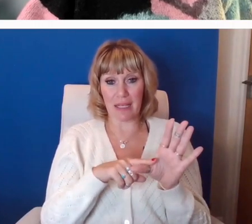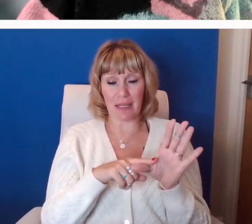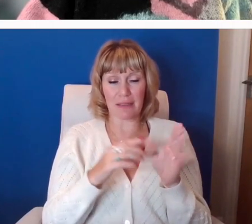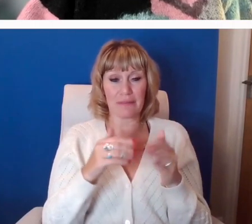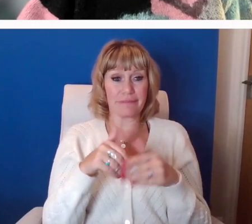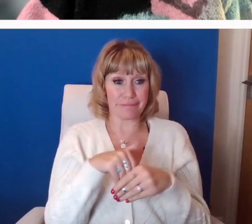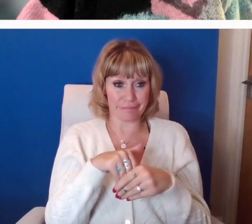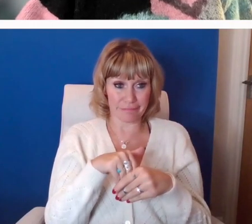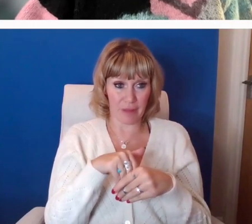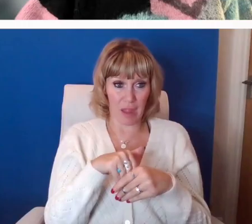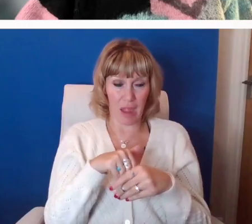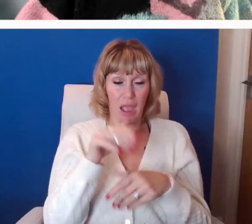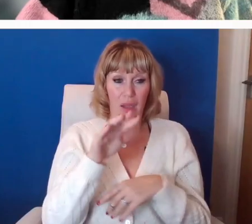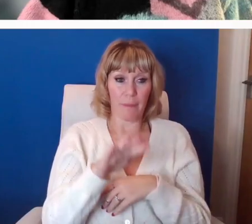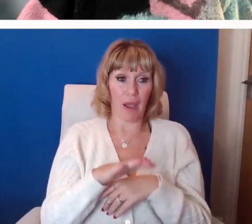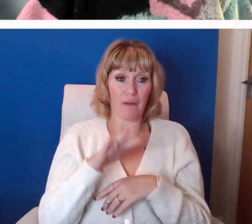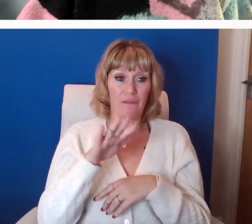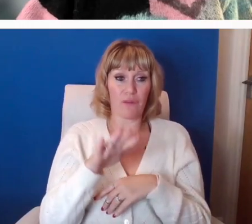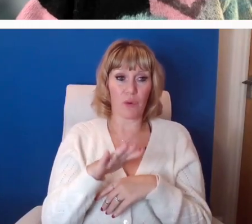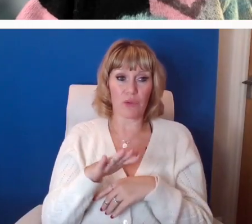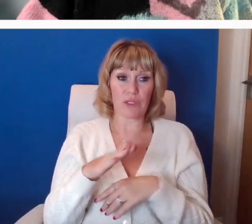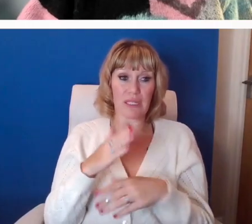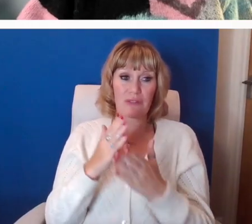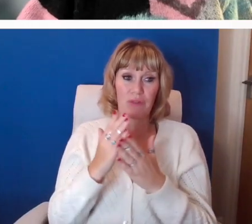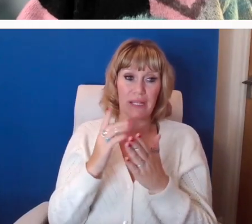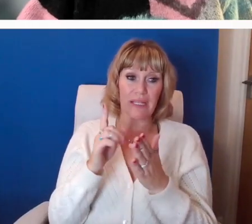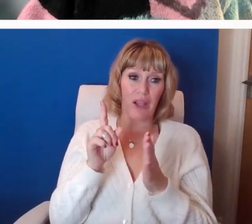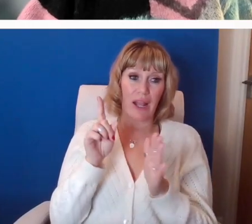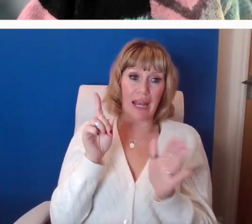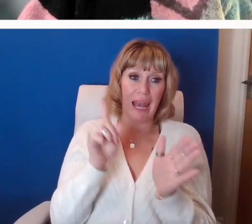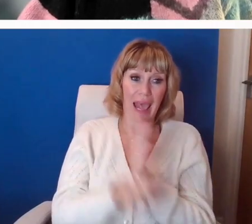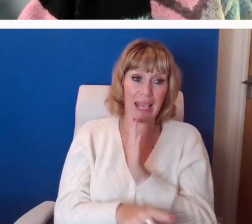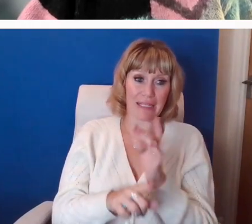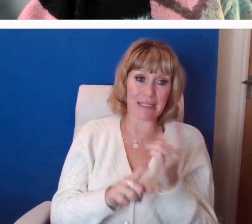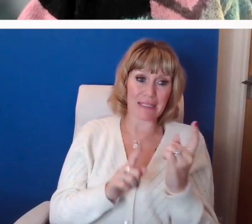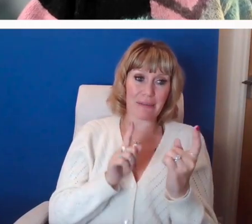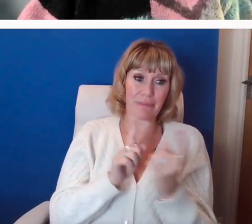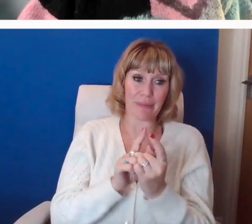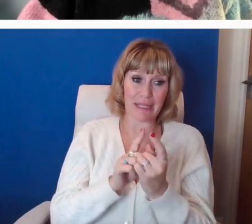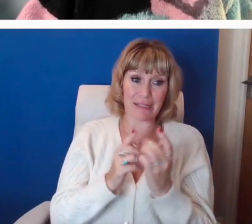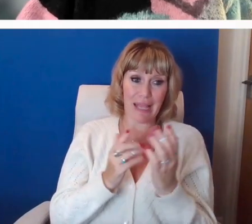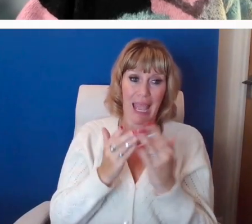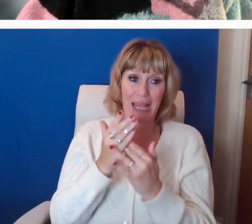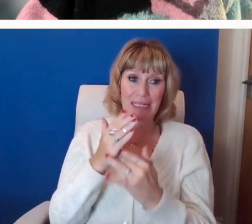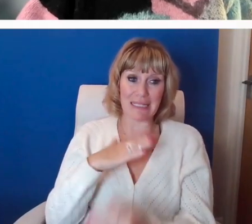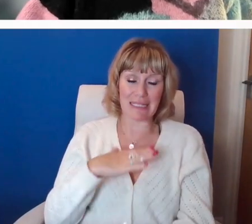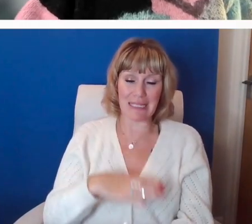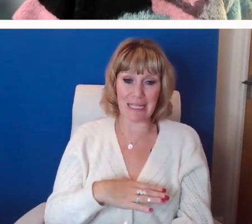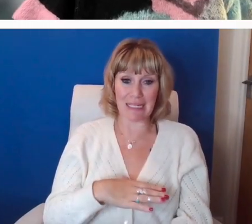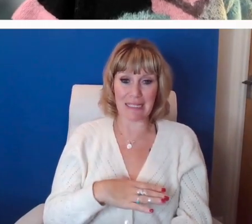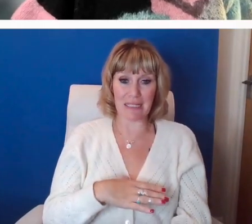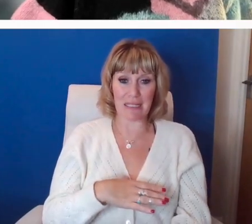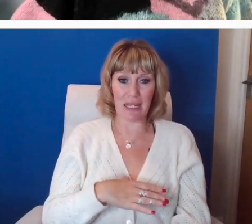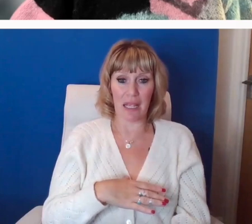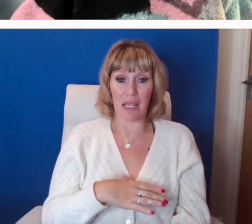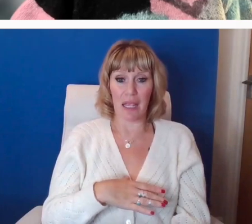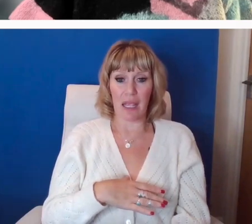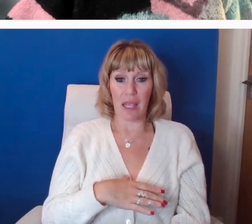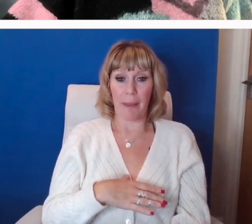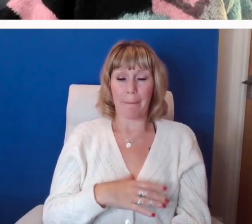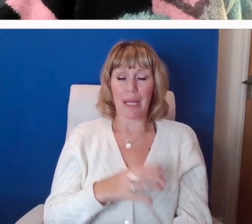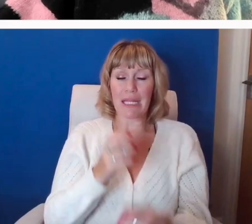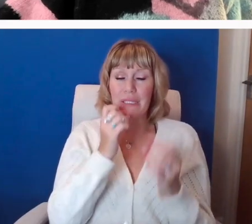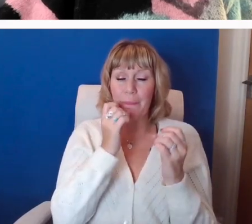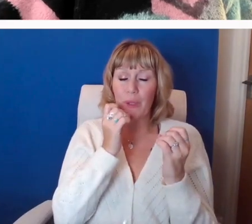it's really, yeah, it's too late to meet, obviously, quite a few people's access needs. It's just a stunning,